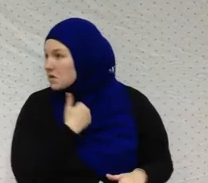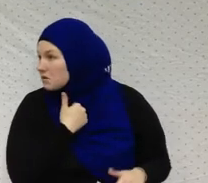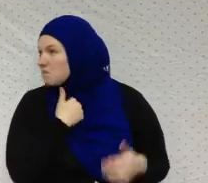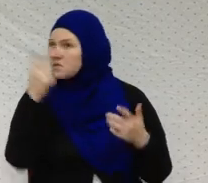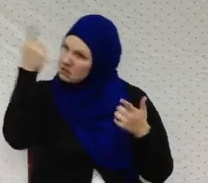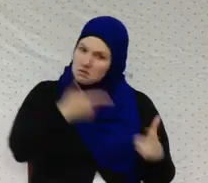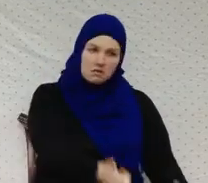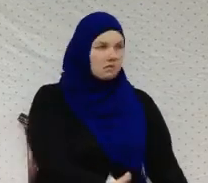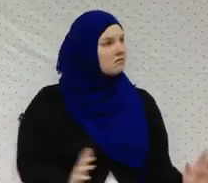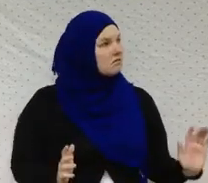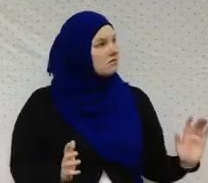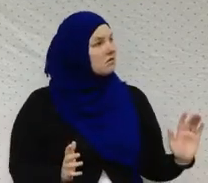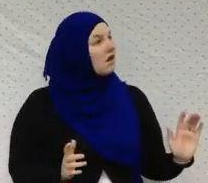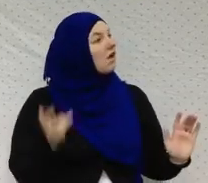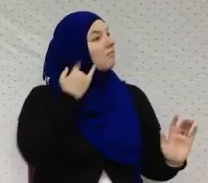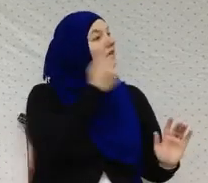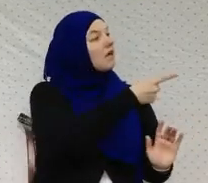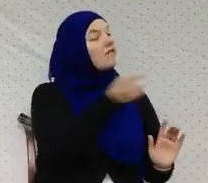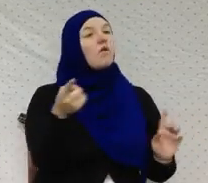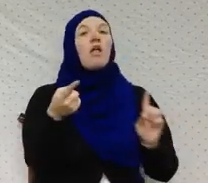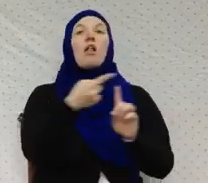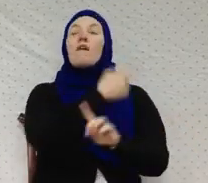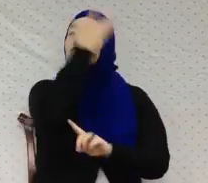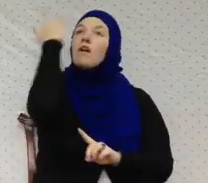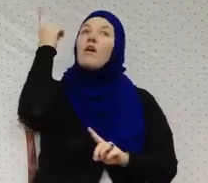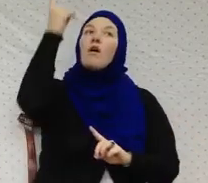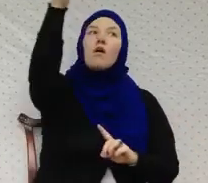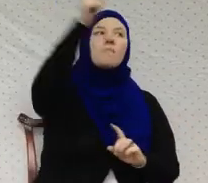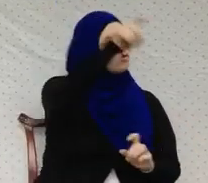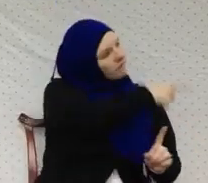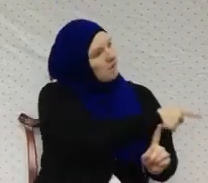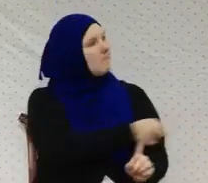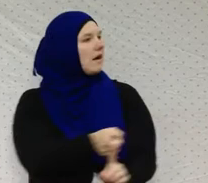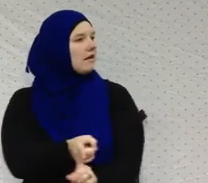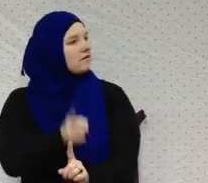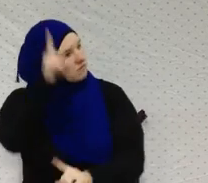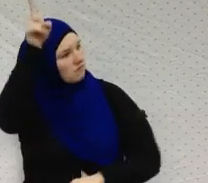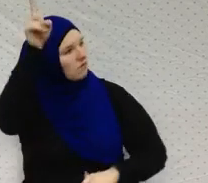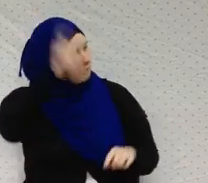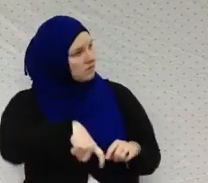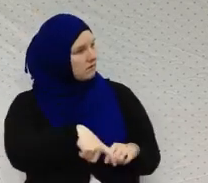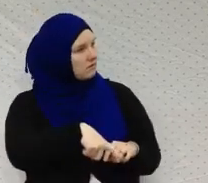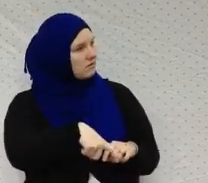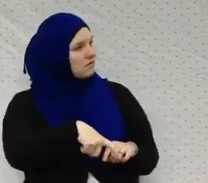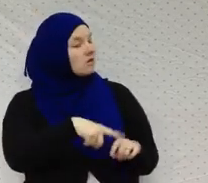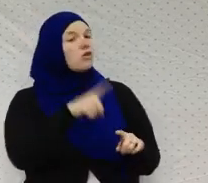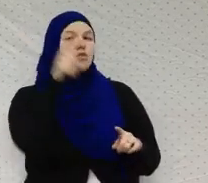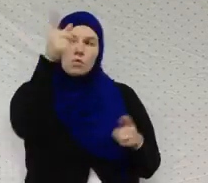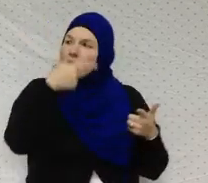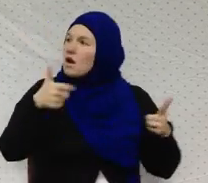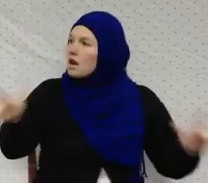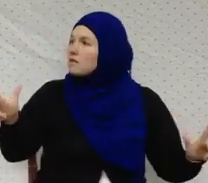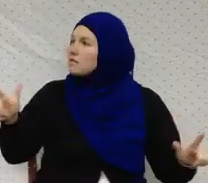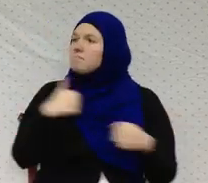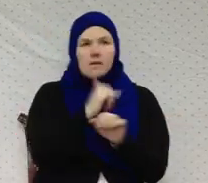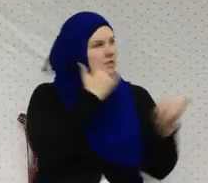mistaken, to be wrong, so long as you come back. So you're allowed to